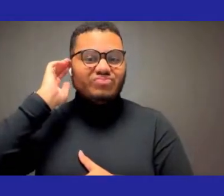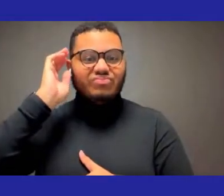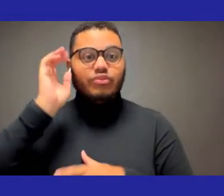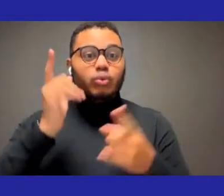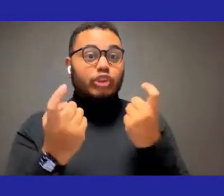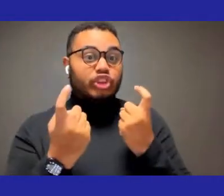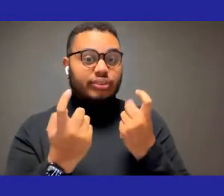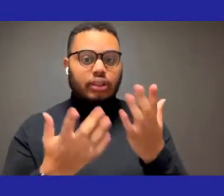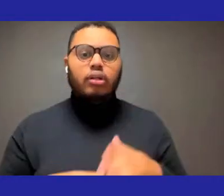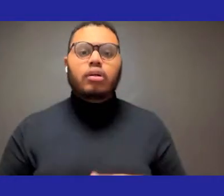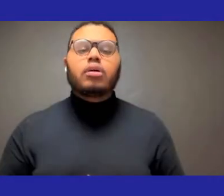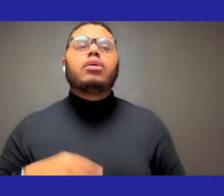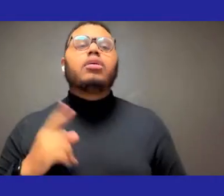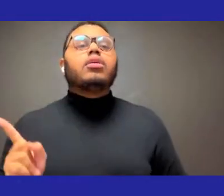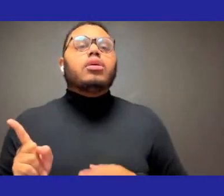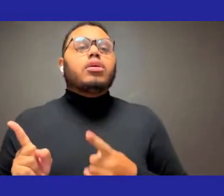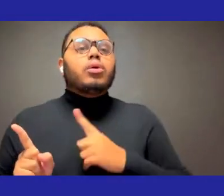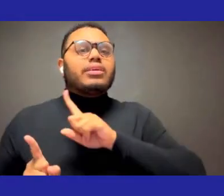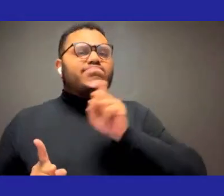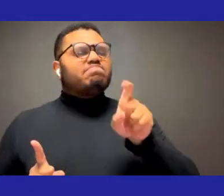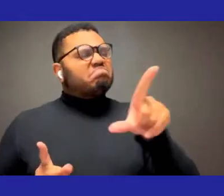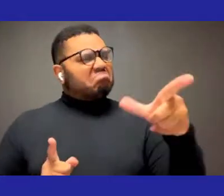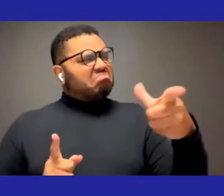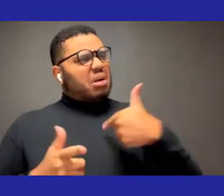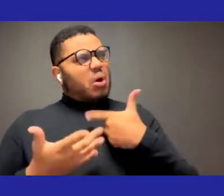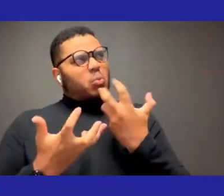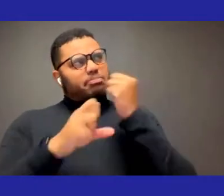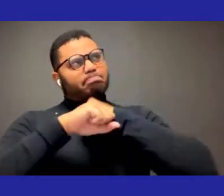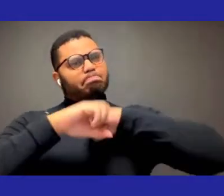Just so I get a sense, so this is all